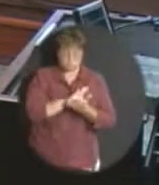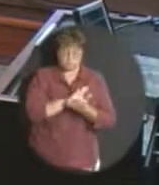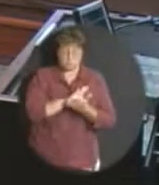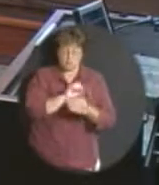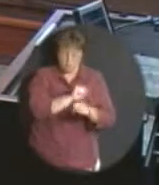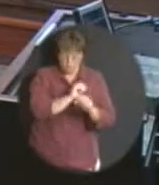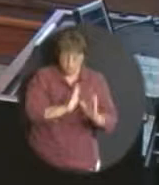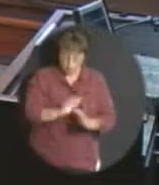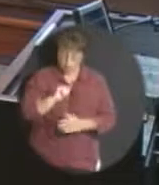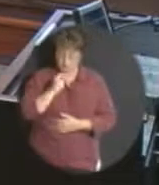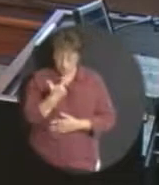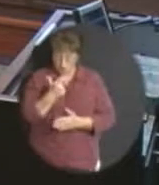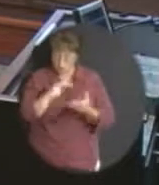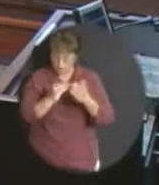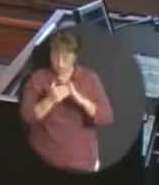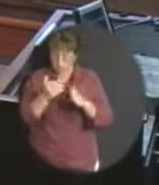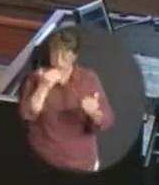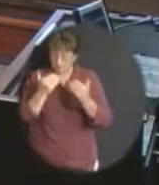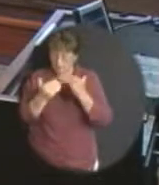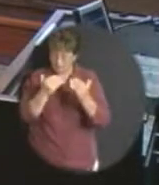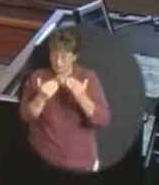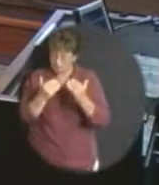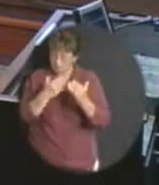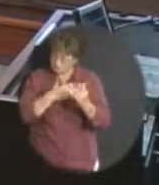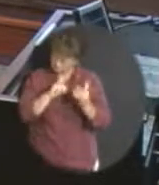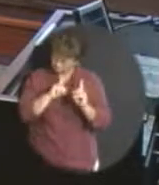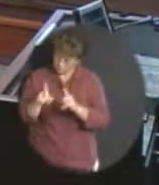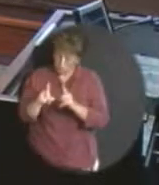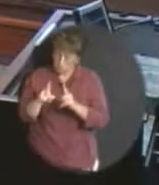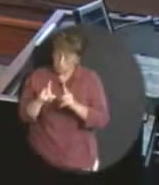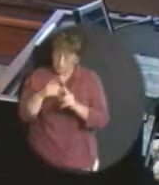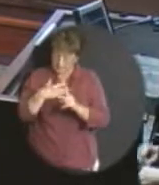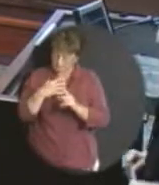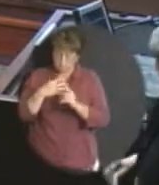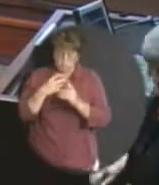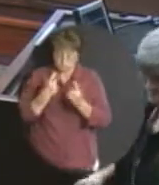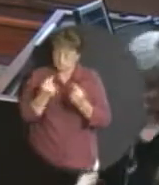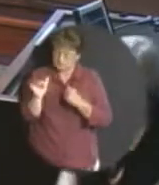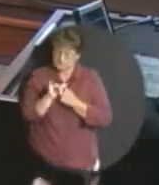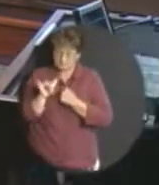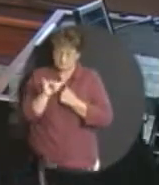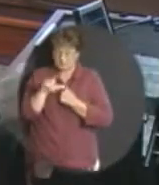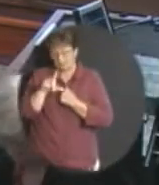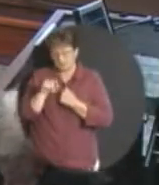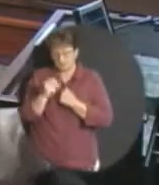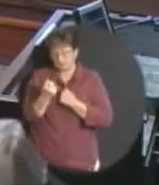done, and let's go get them in 2012-13. Absolutely. Thanks.